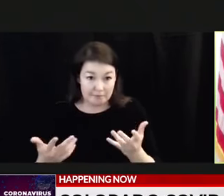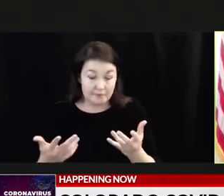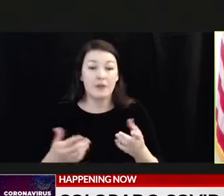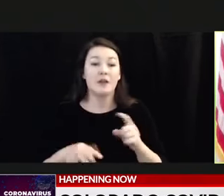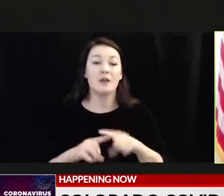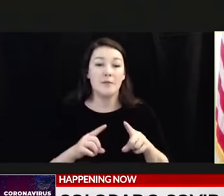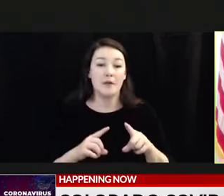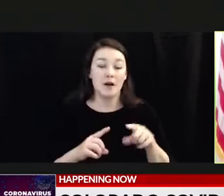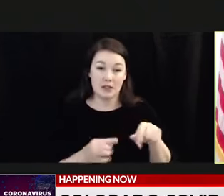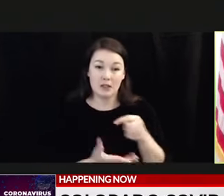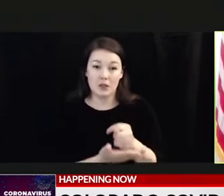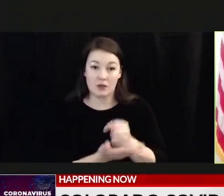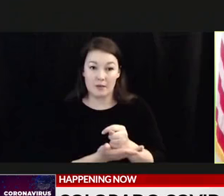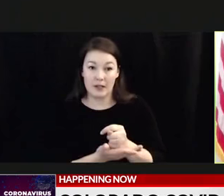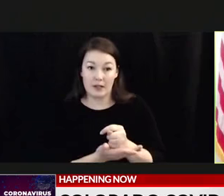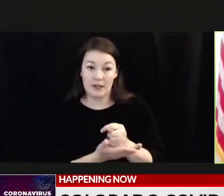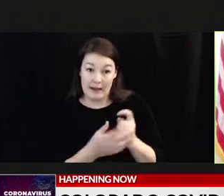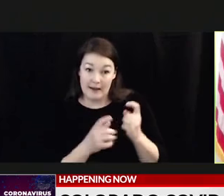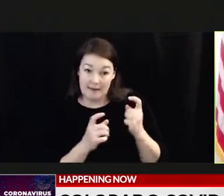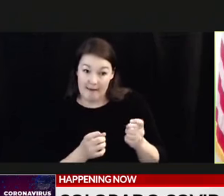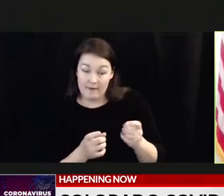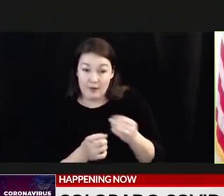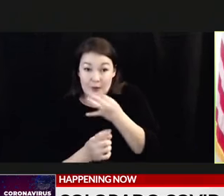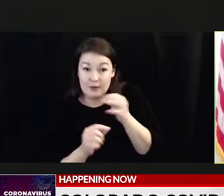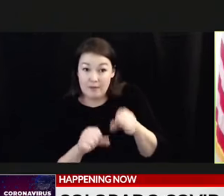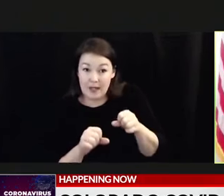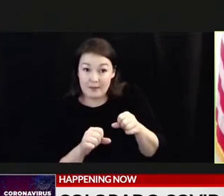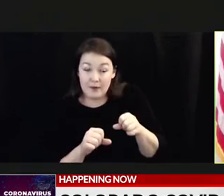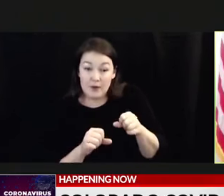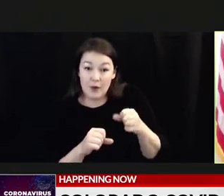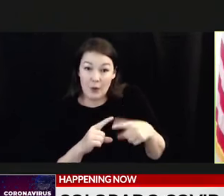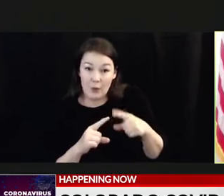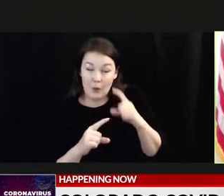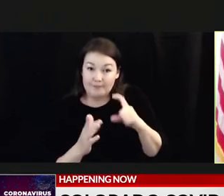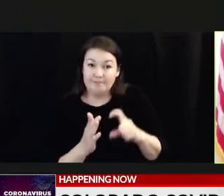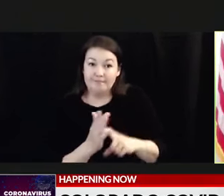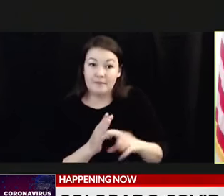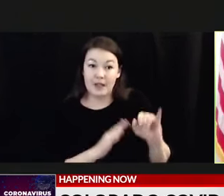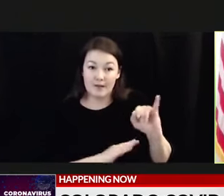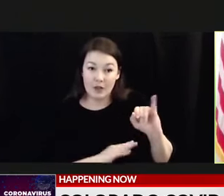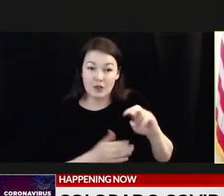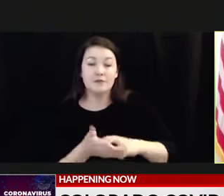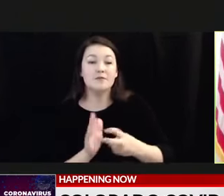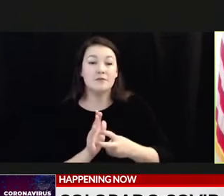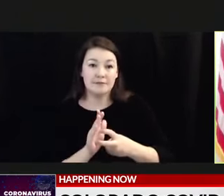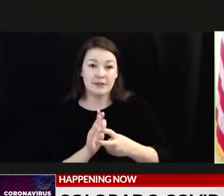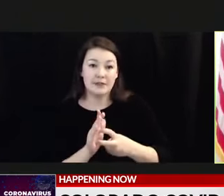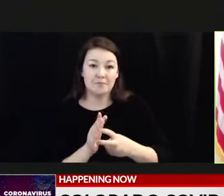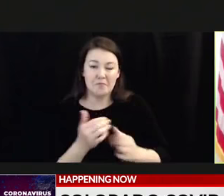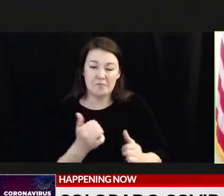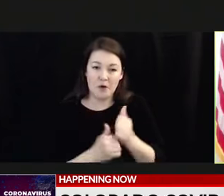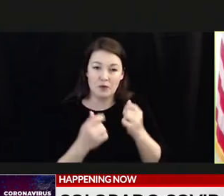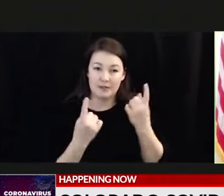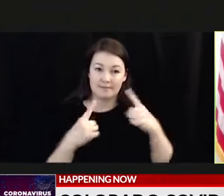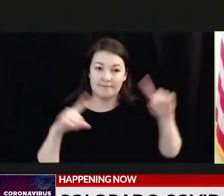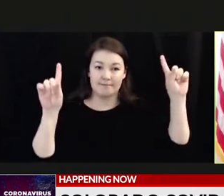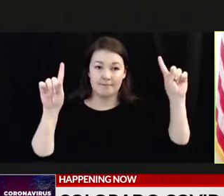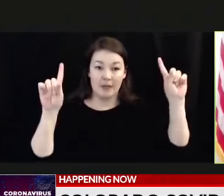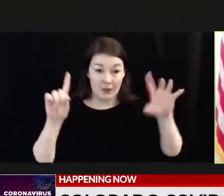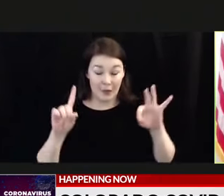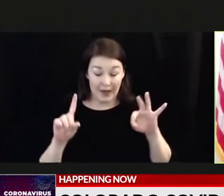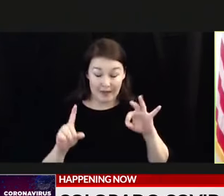COVID when given early in the course of infection, which is yet another reason, if you're experiencing any symptoms,